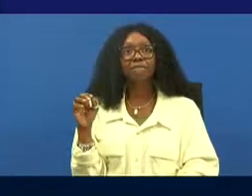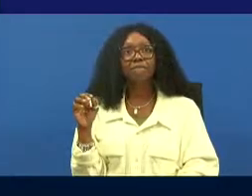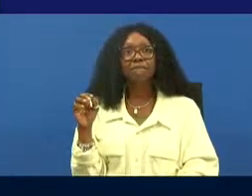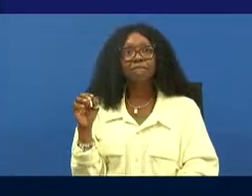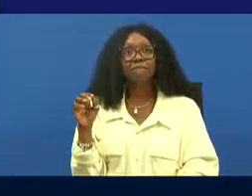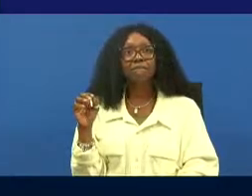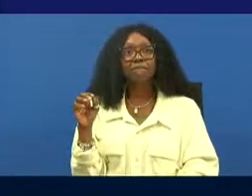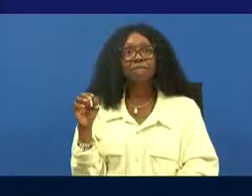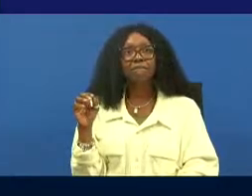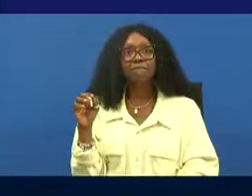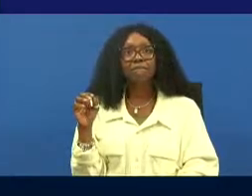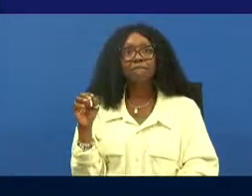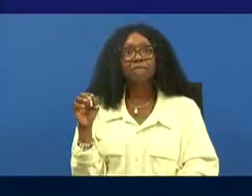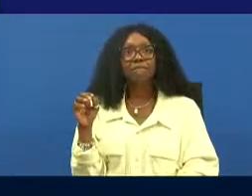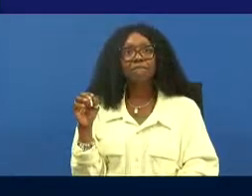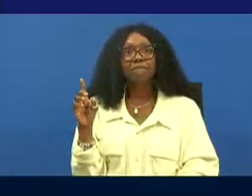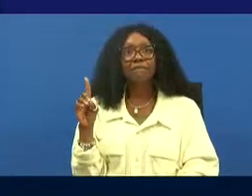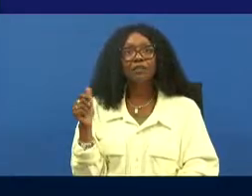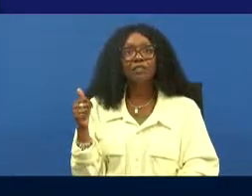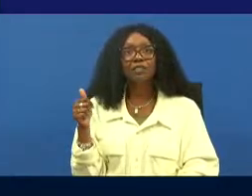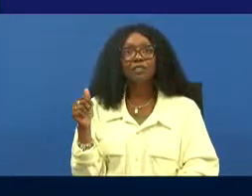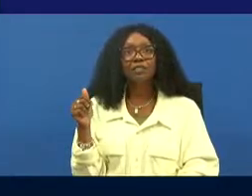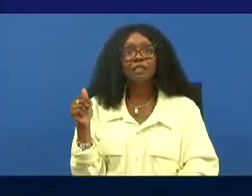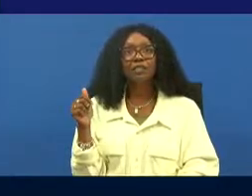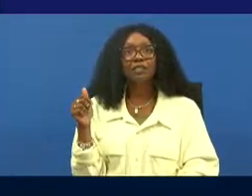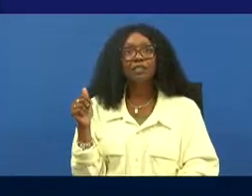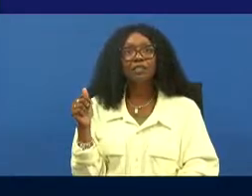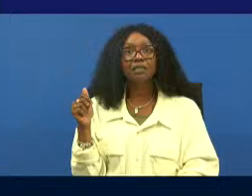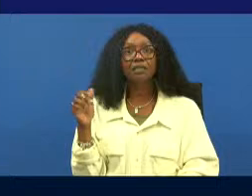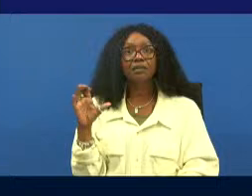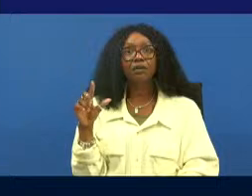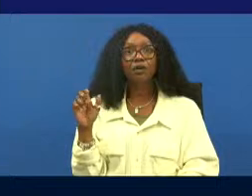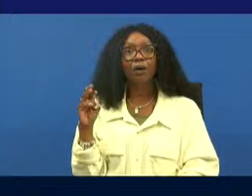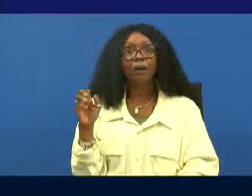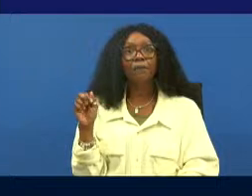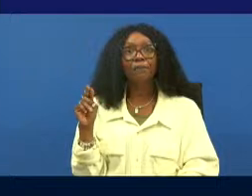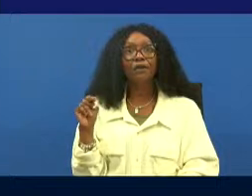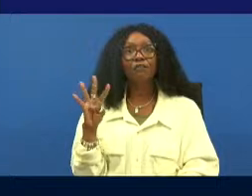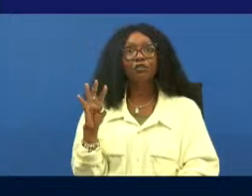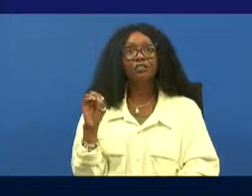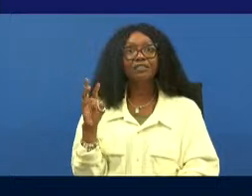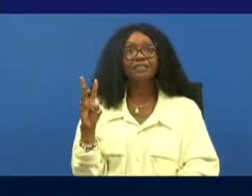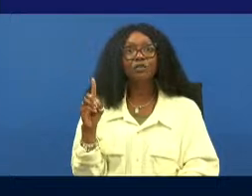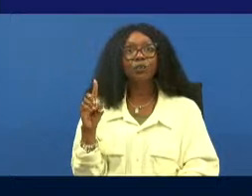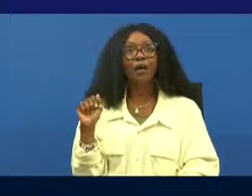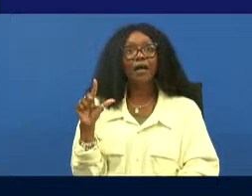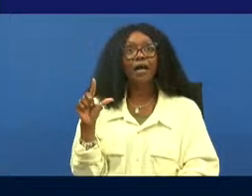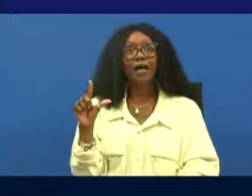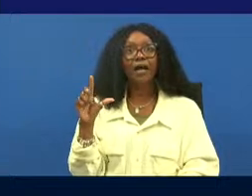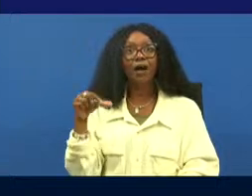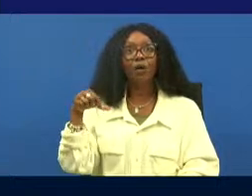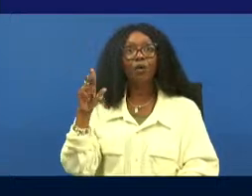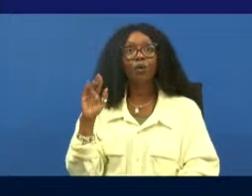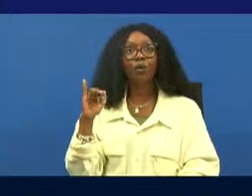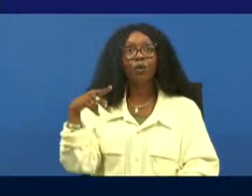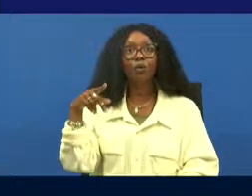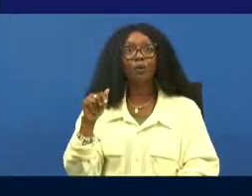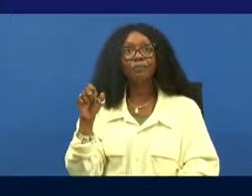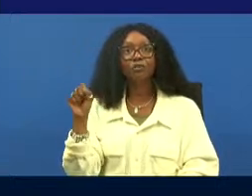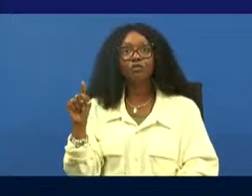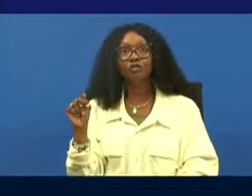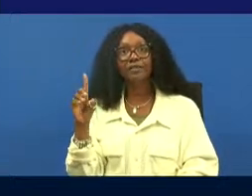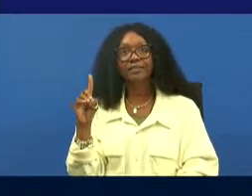Drive, Council District 10, Coleman. Number 18, Julia Moreno Rodriguez, 4061 Aliquippa Street, Council District 10,